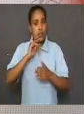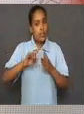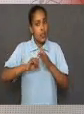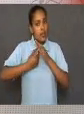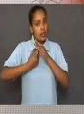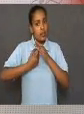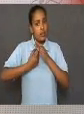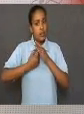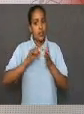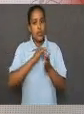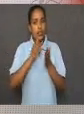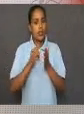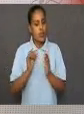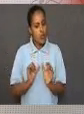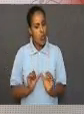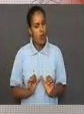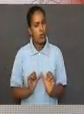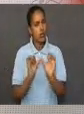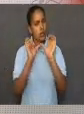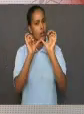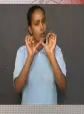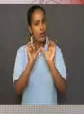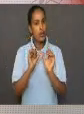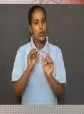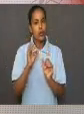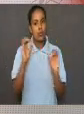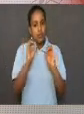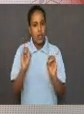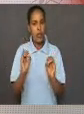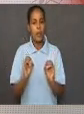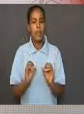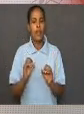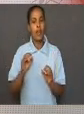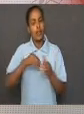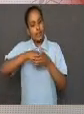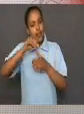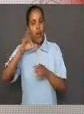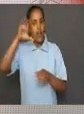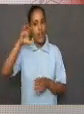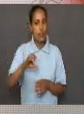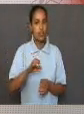started, it will continue on without any external force.